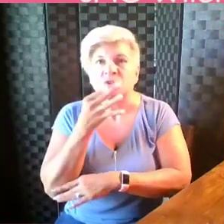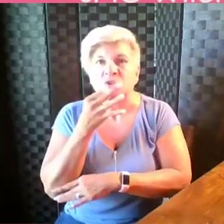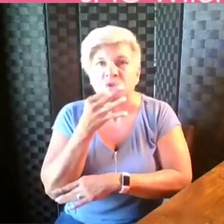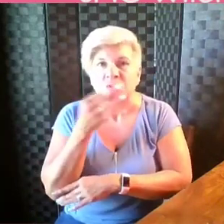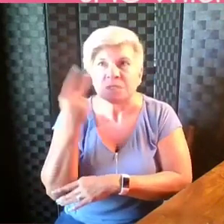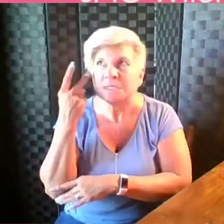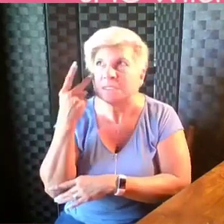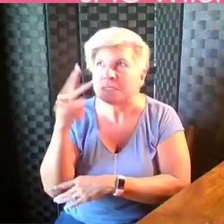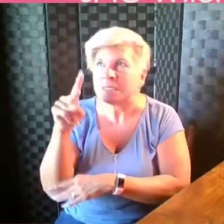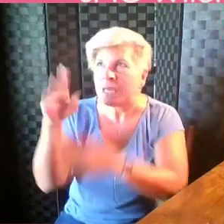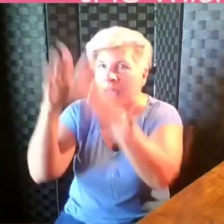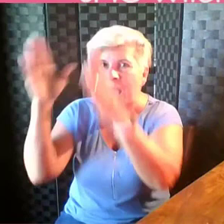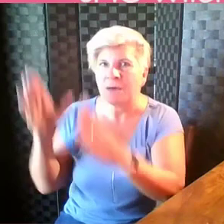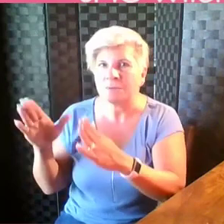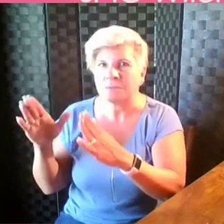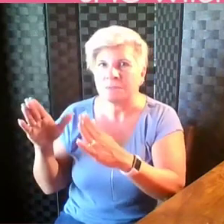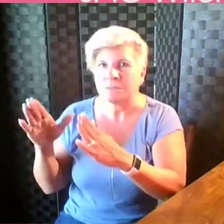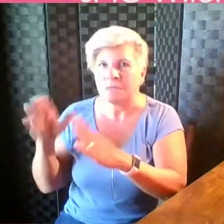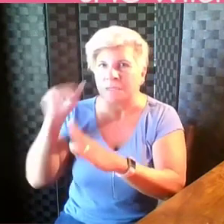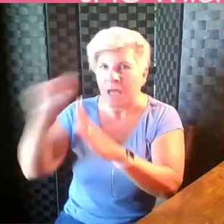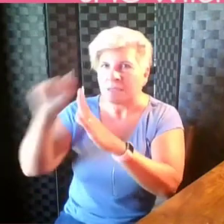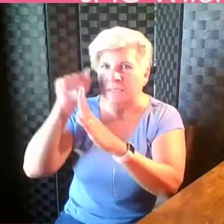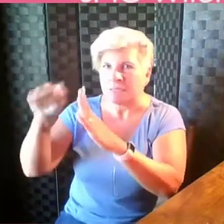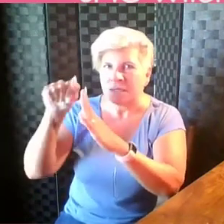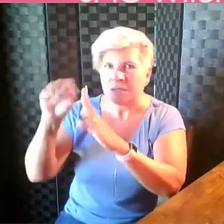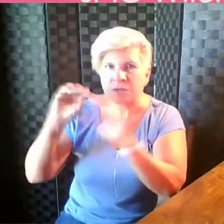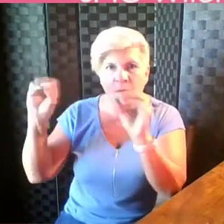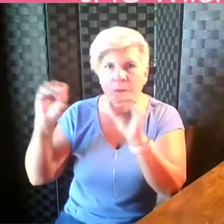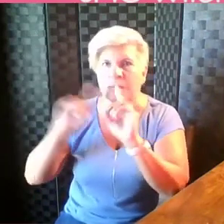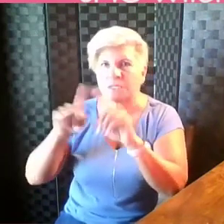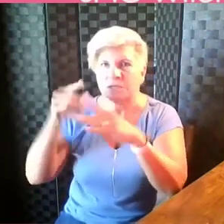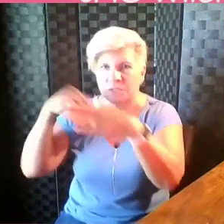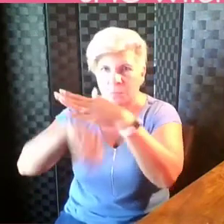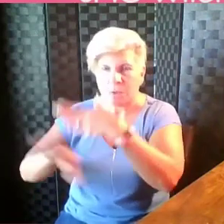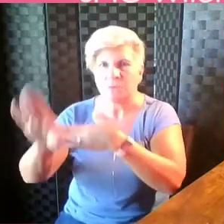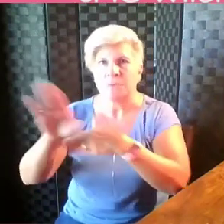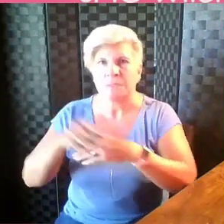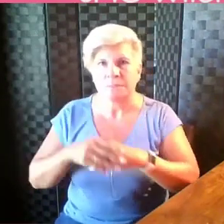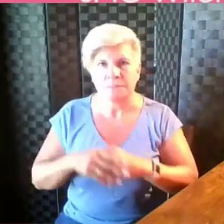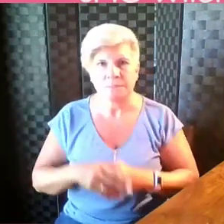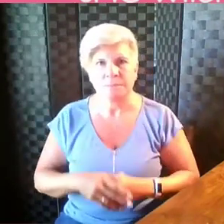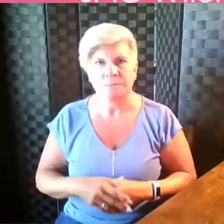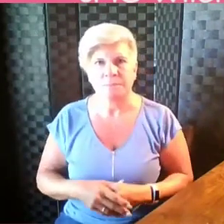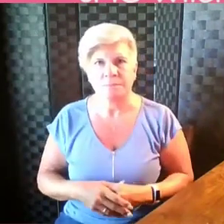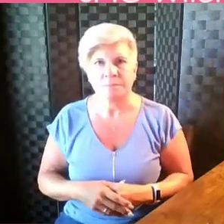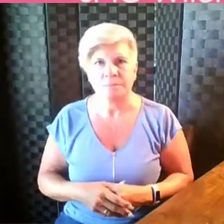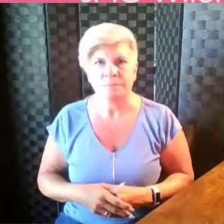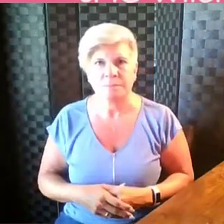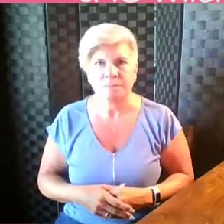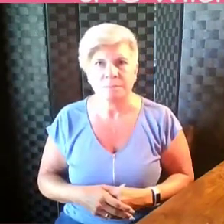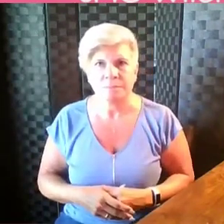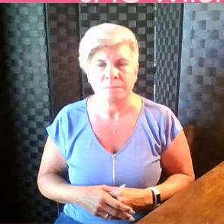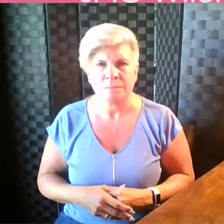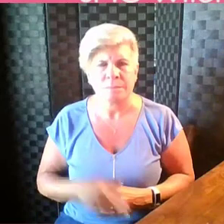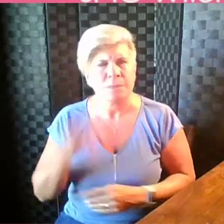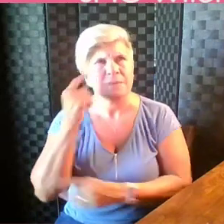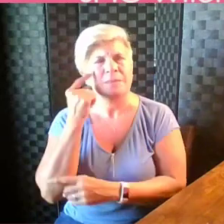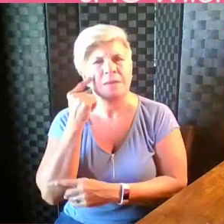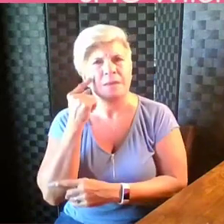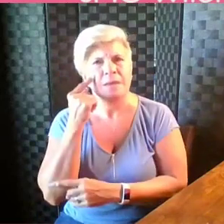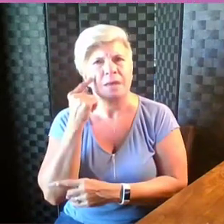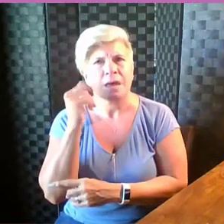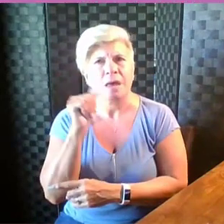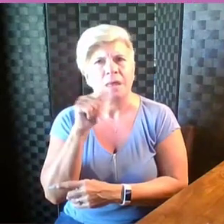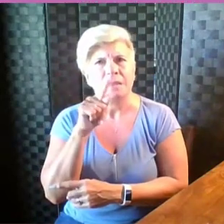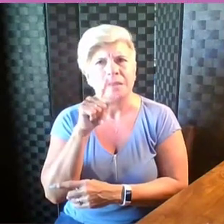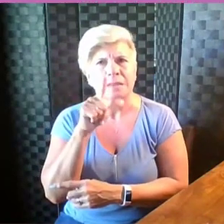She knocked, and when no one answered, she walked right in. So let me think. Alliteration is when we have the same